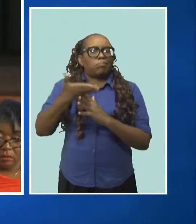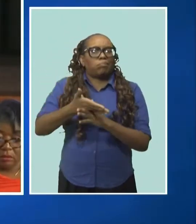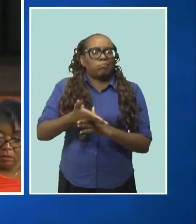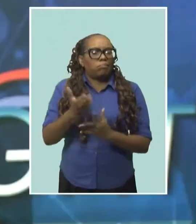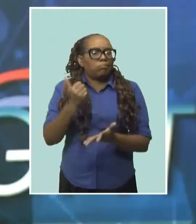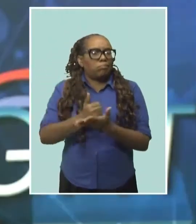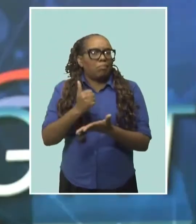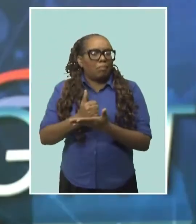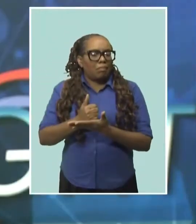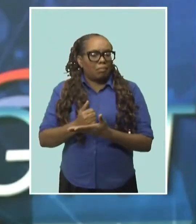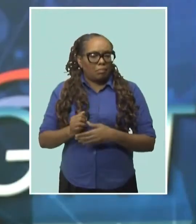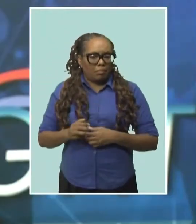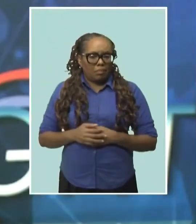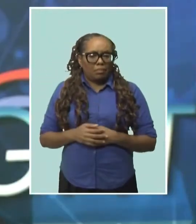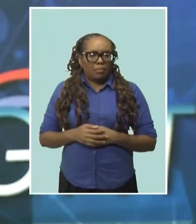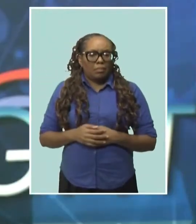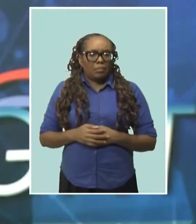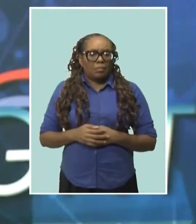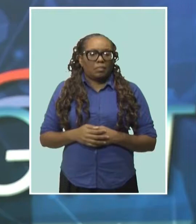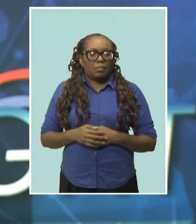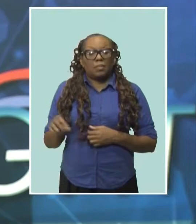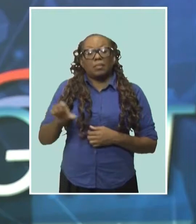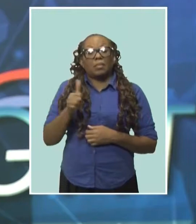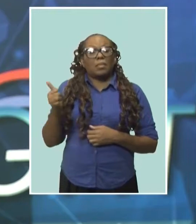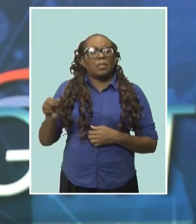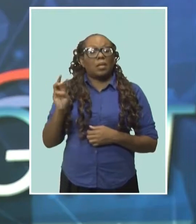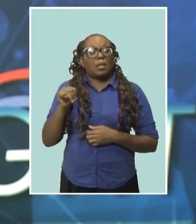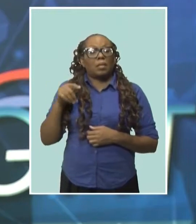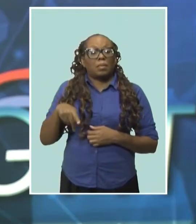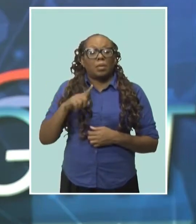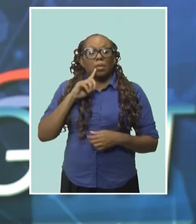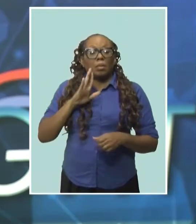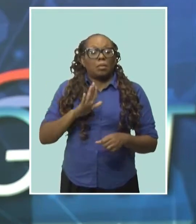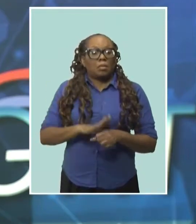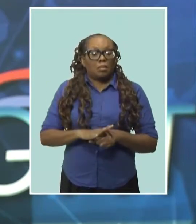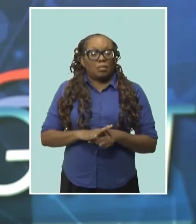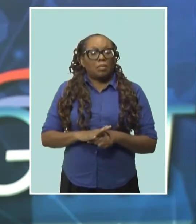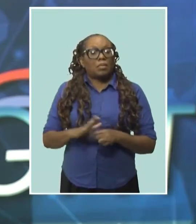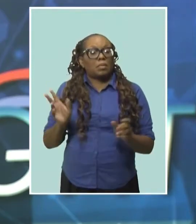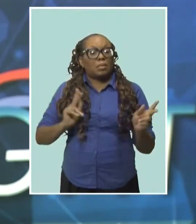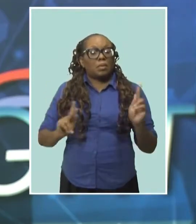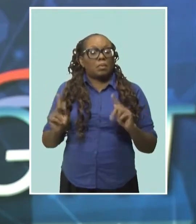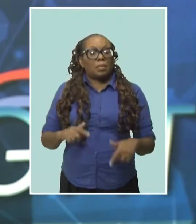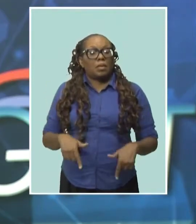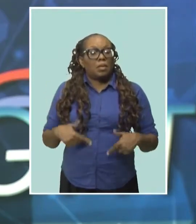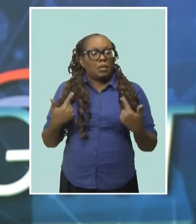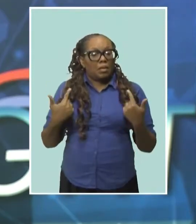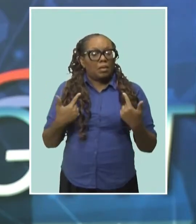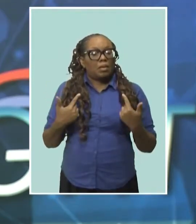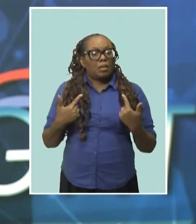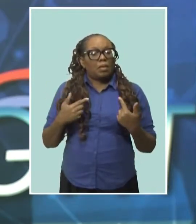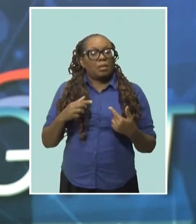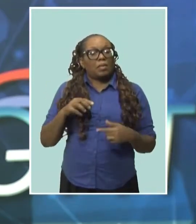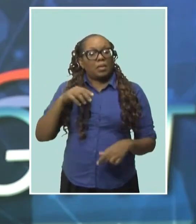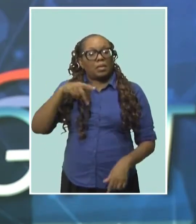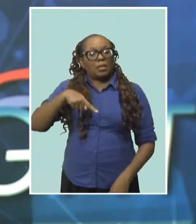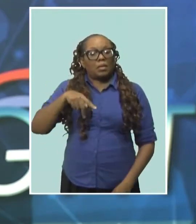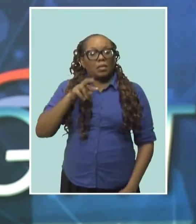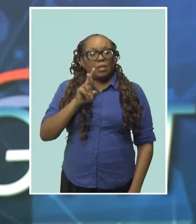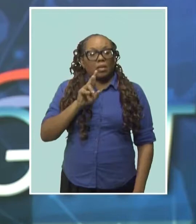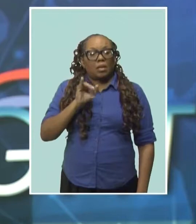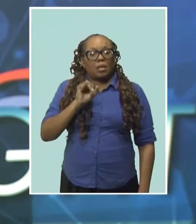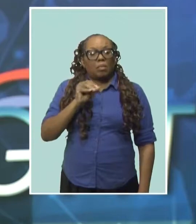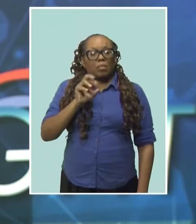people. And St. James South MP Sandra Husbands has promised residents of Prior Park some improvements to the road in